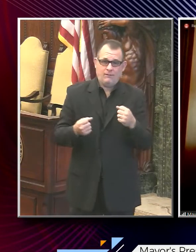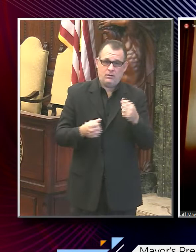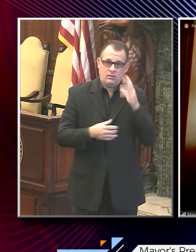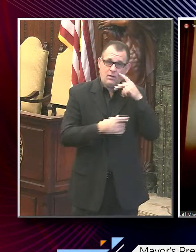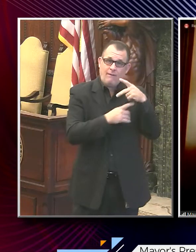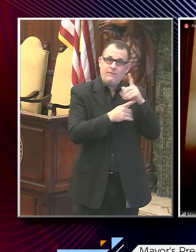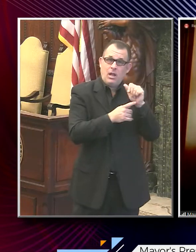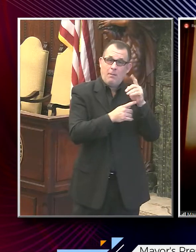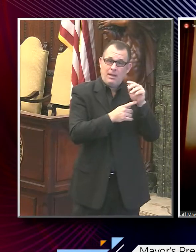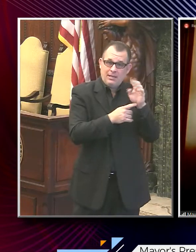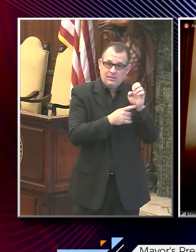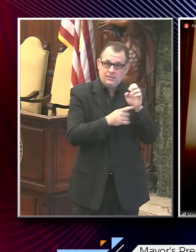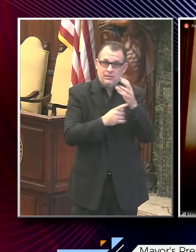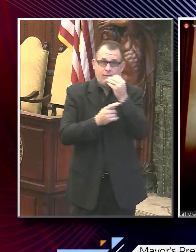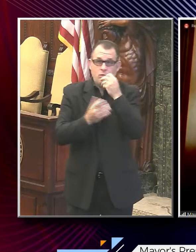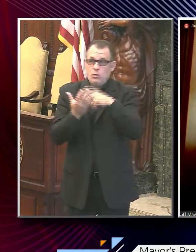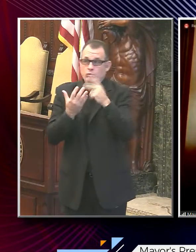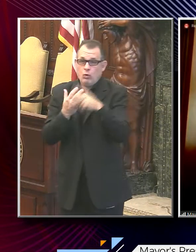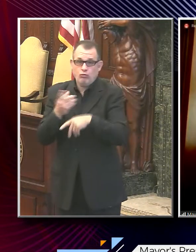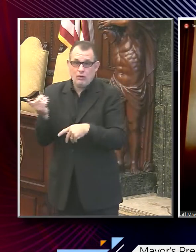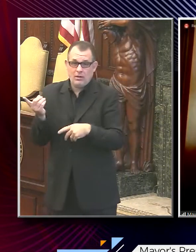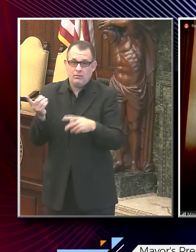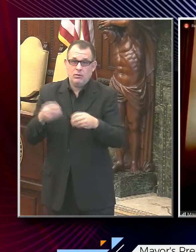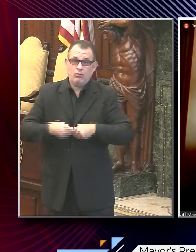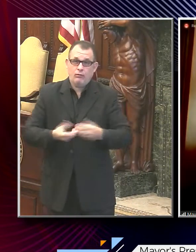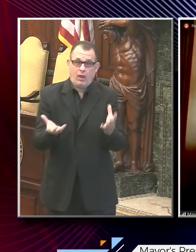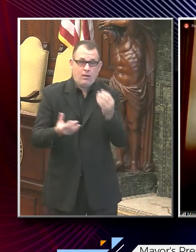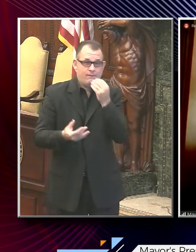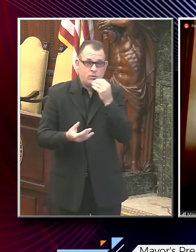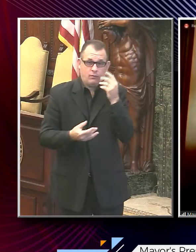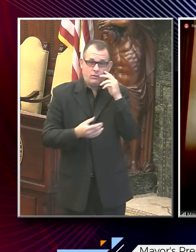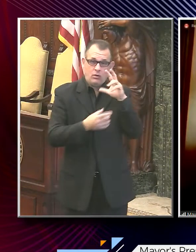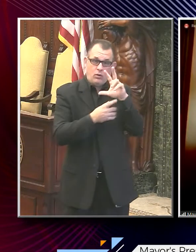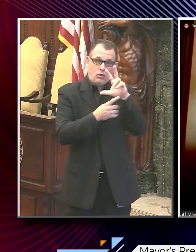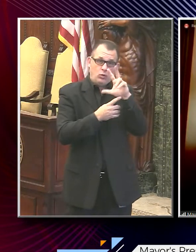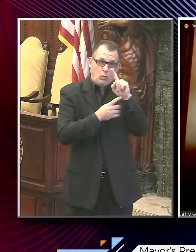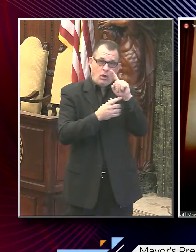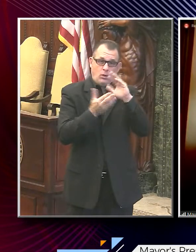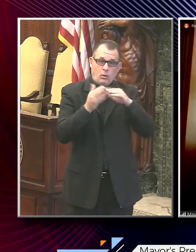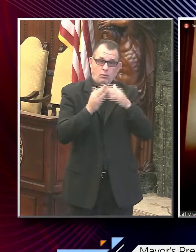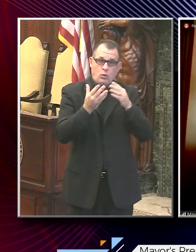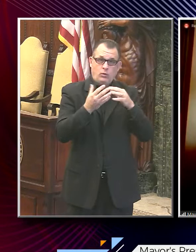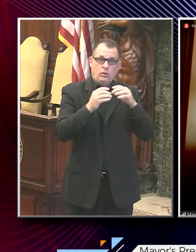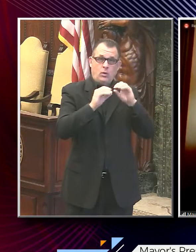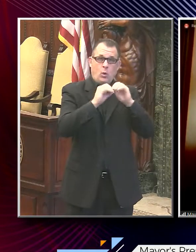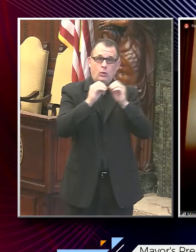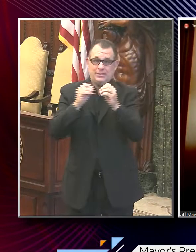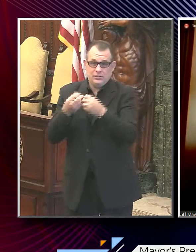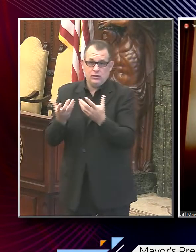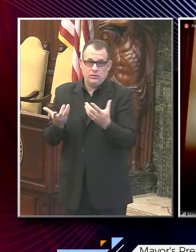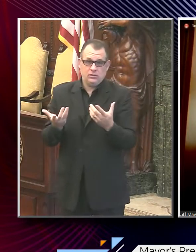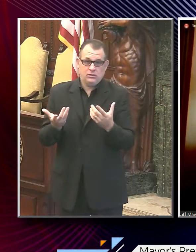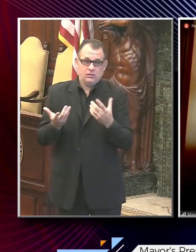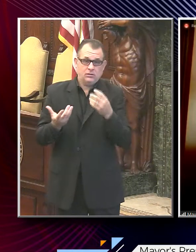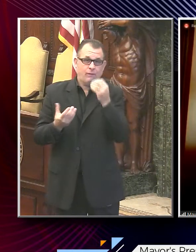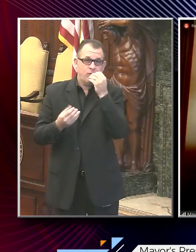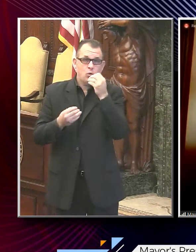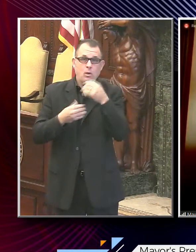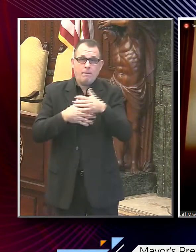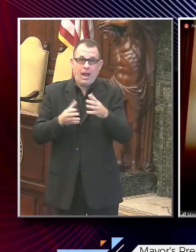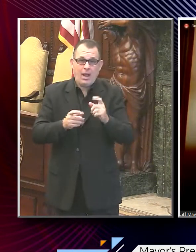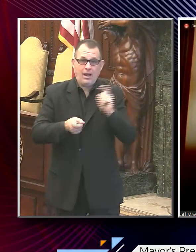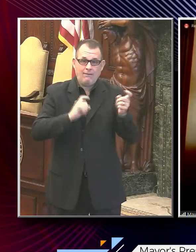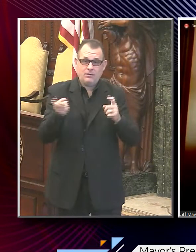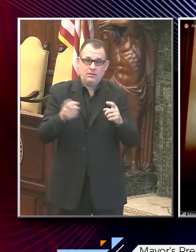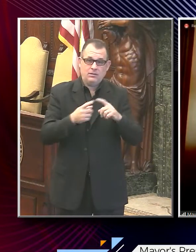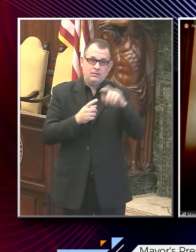Food Program, who will provide food to 31 community-based organizations who will distribute food boxes from 10 to noon every